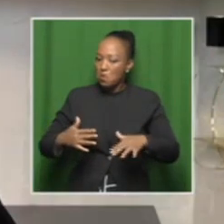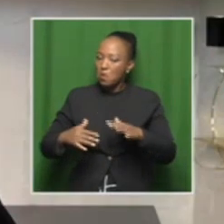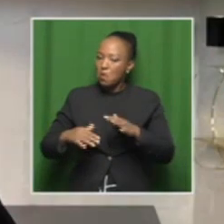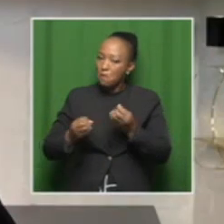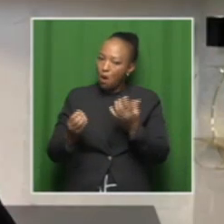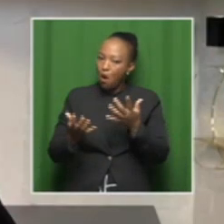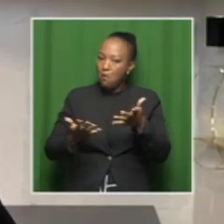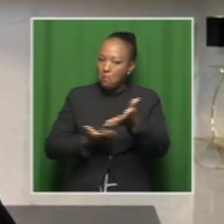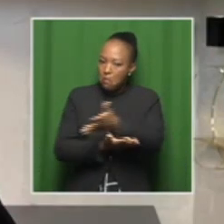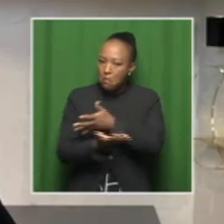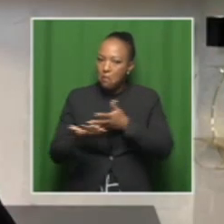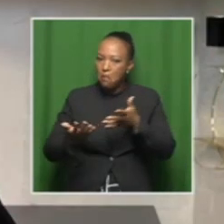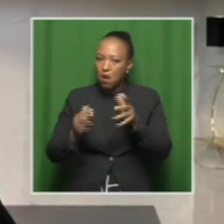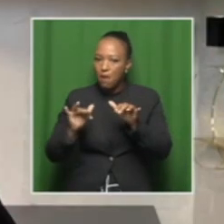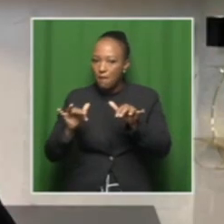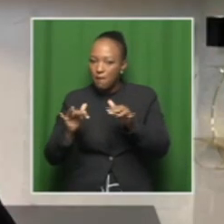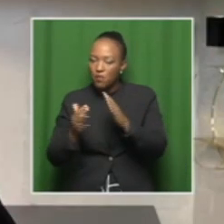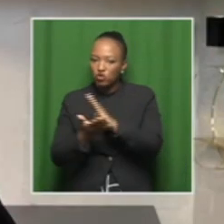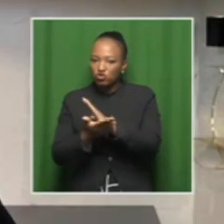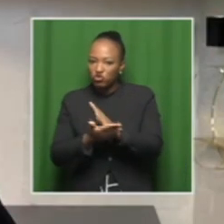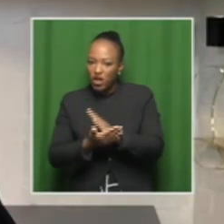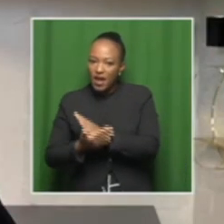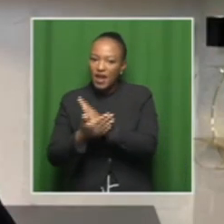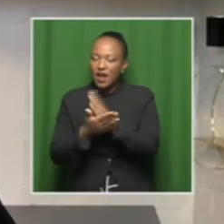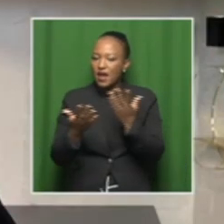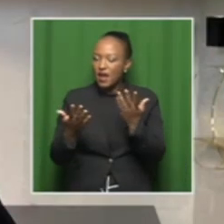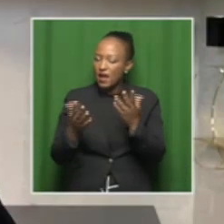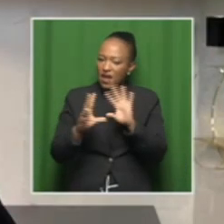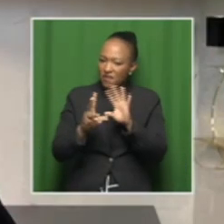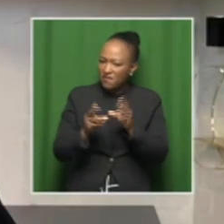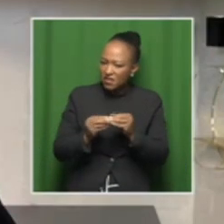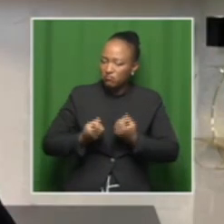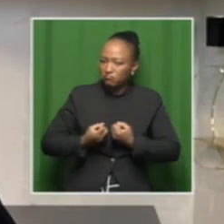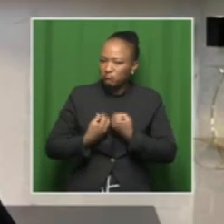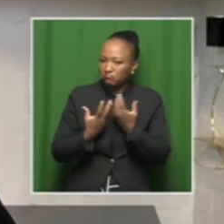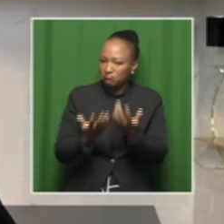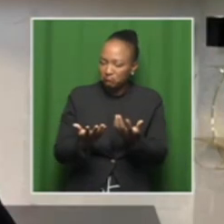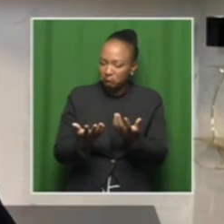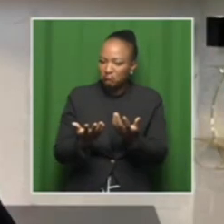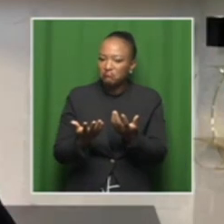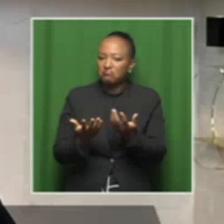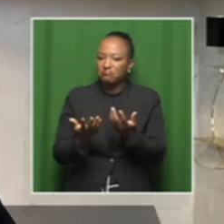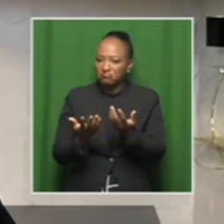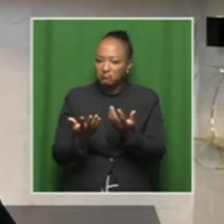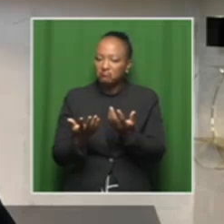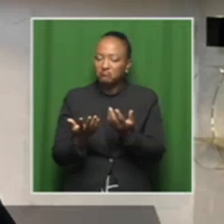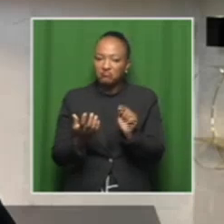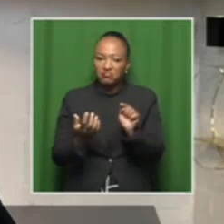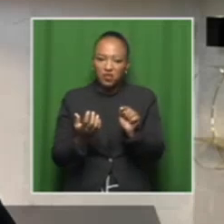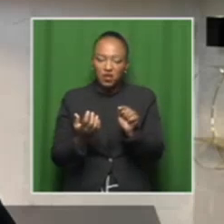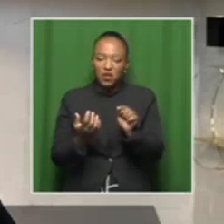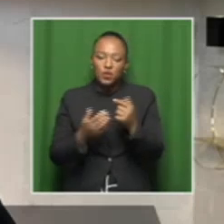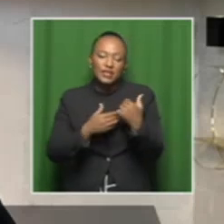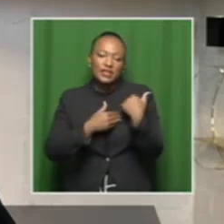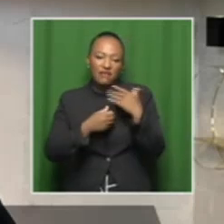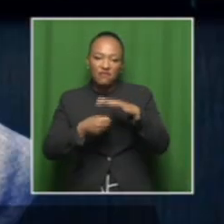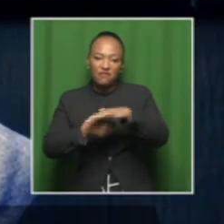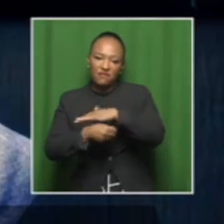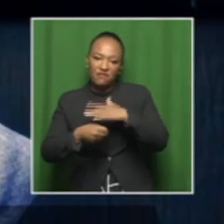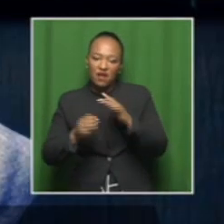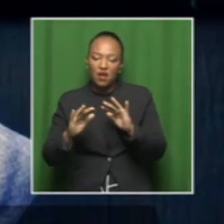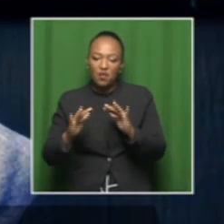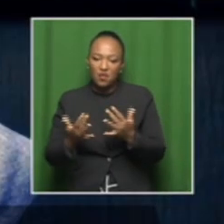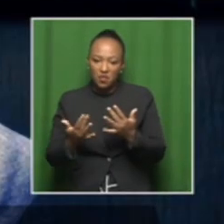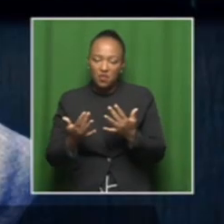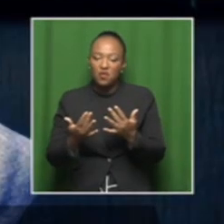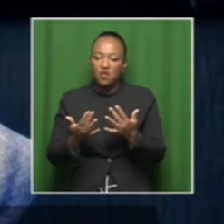People sharing their stories, bearing it all. Yeah. And how do These you hairstyles, right? ensure that you give a safe space to your guests,